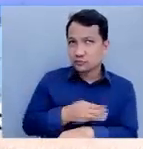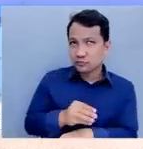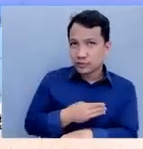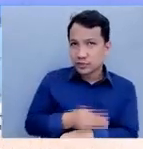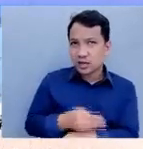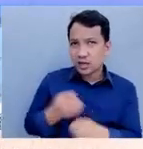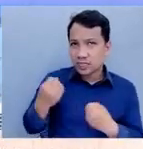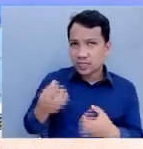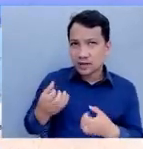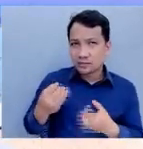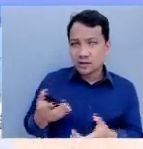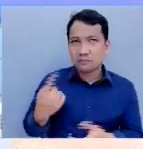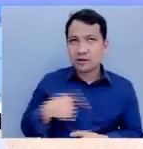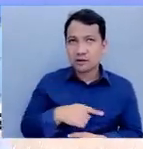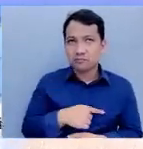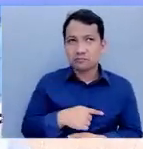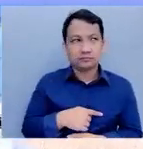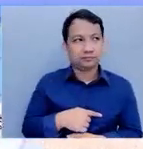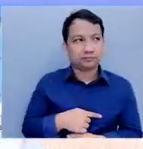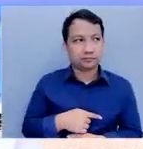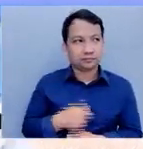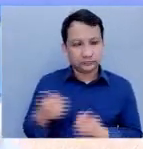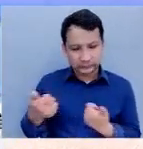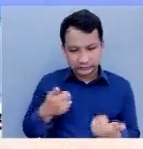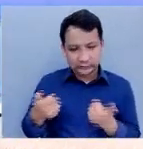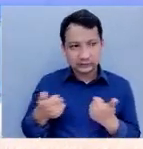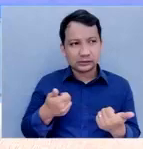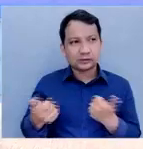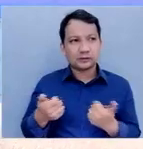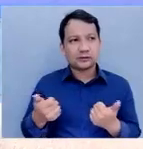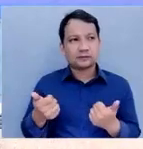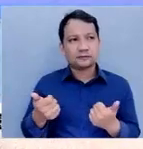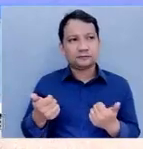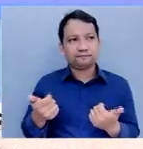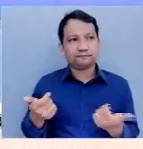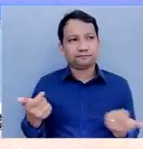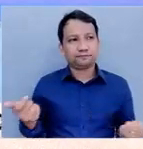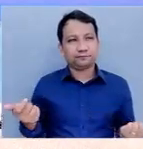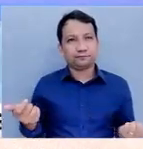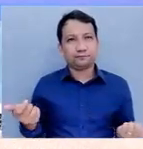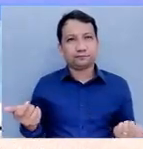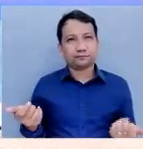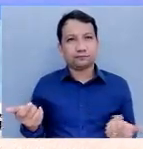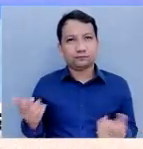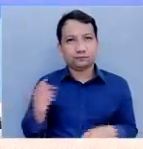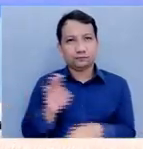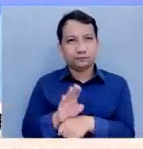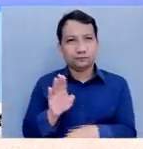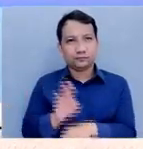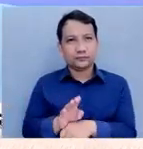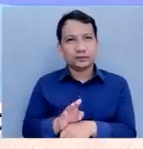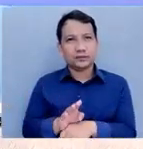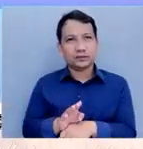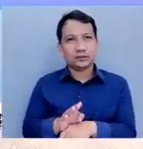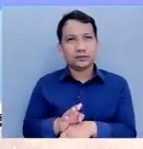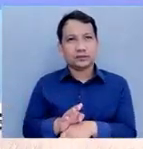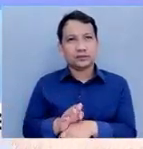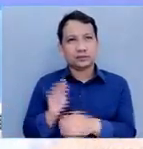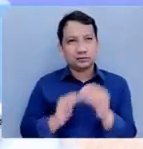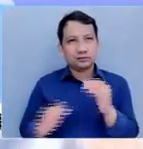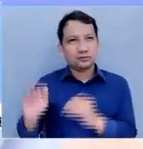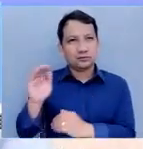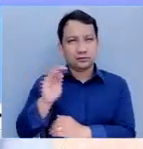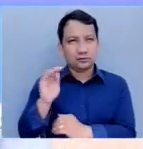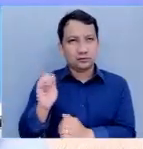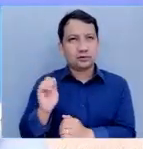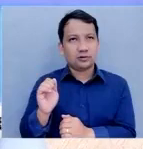Maraming, you know, there's competition and it's cutthroat. Right. It's the business, it's you really have to be on top of your game. And